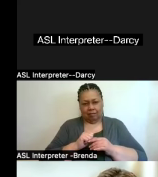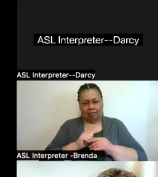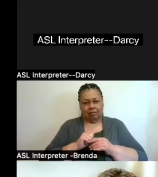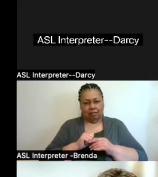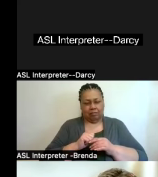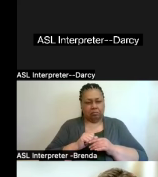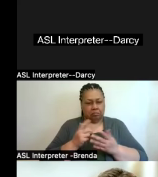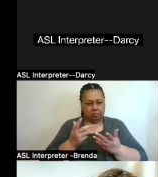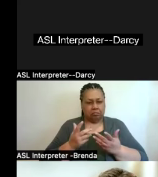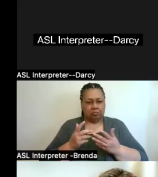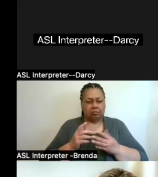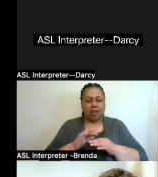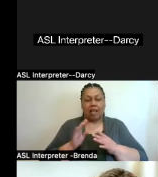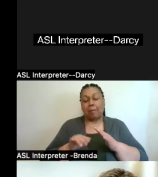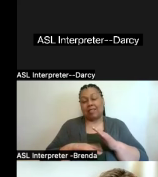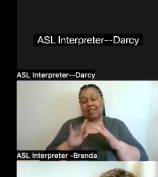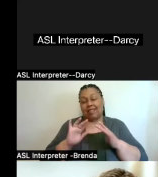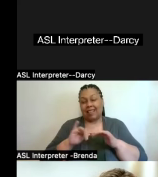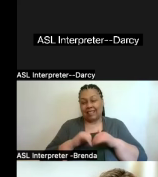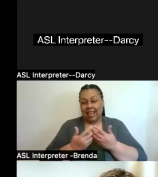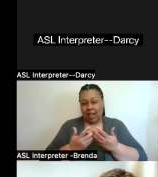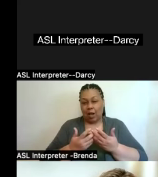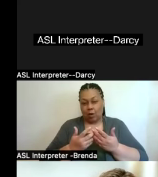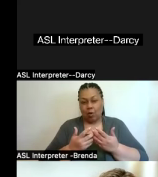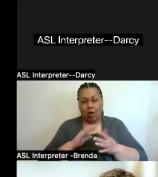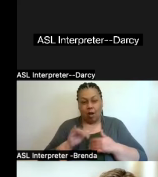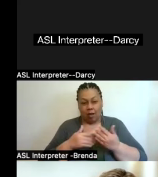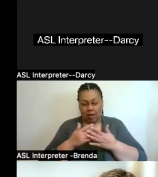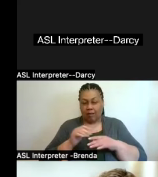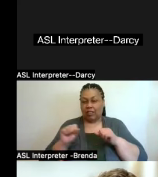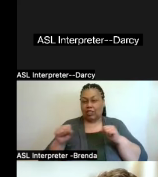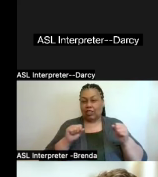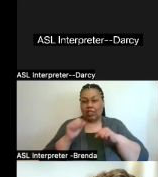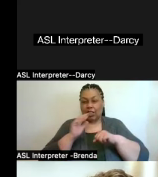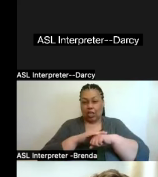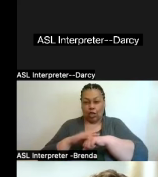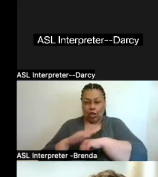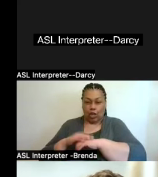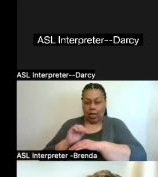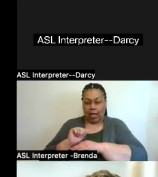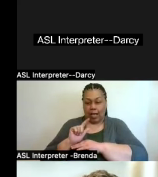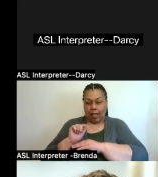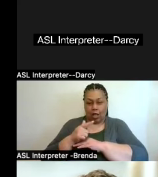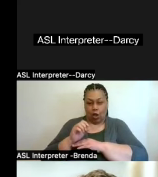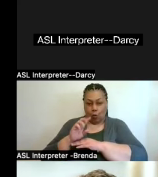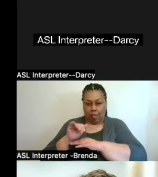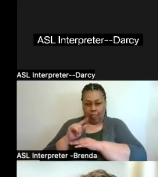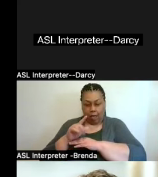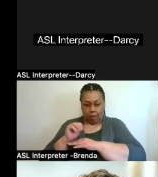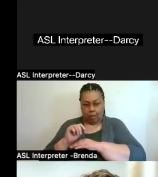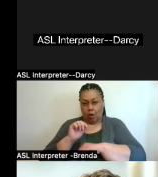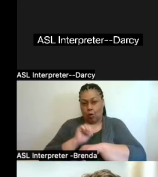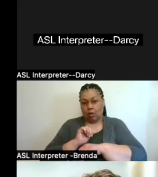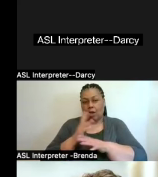Okay, so that's basically how all of the Shake Alert algorithms work. So I wanted to talk a little bit